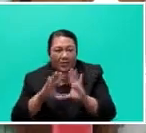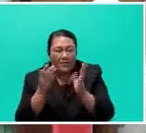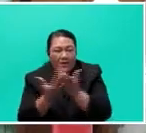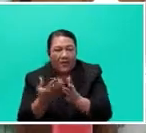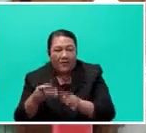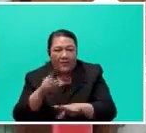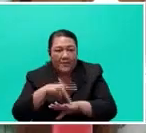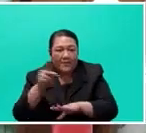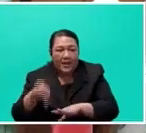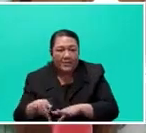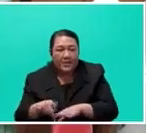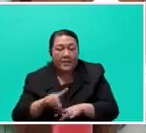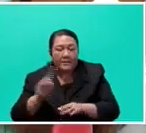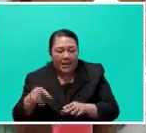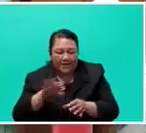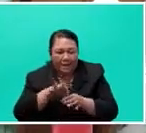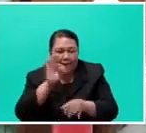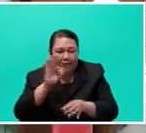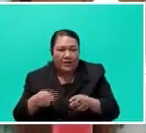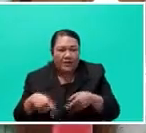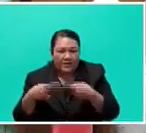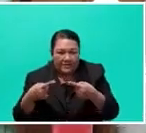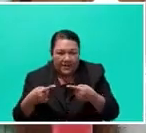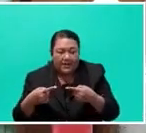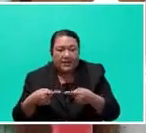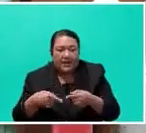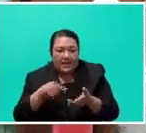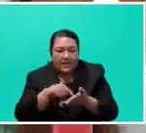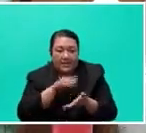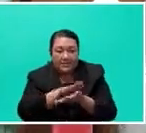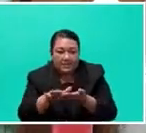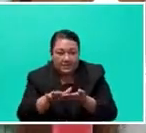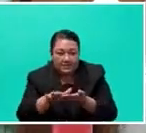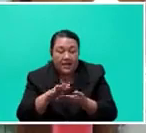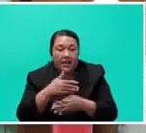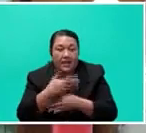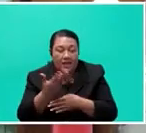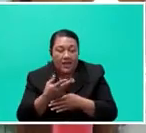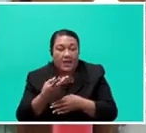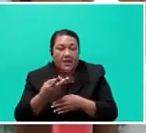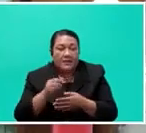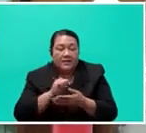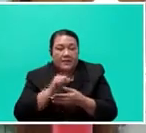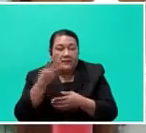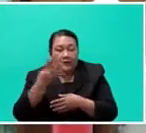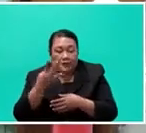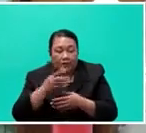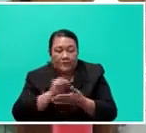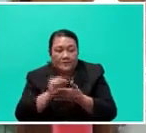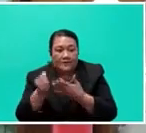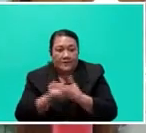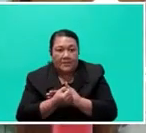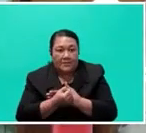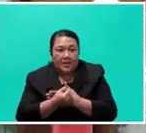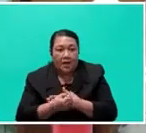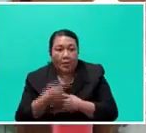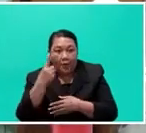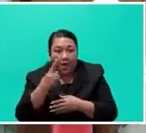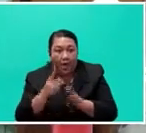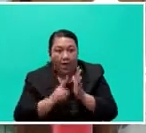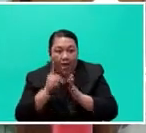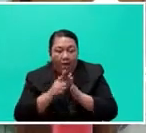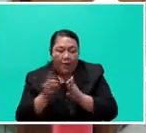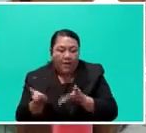and voted upon by Parliament Thursday, 14th of September 2023, but that one now be given to debate the